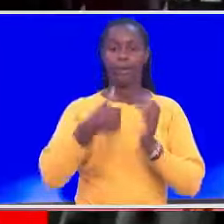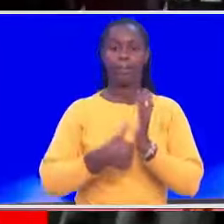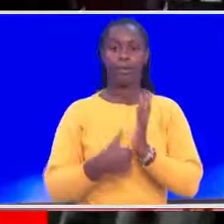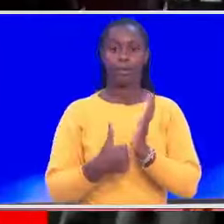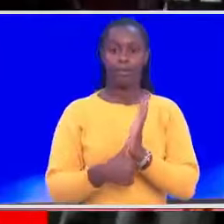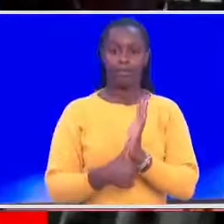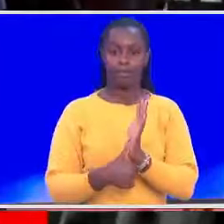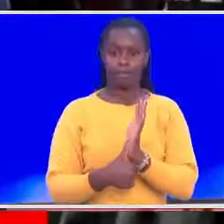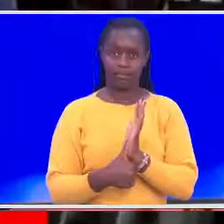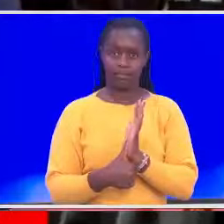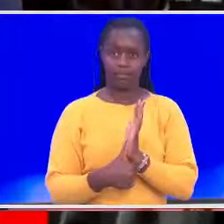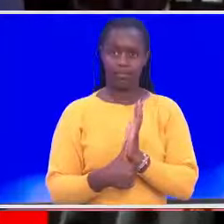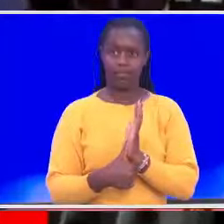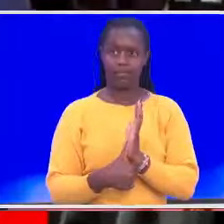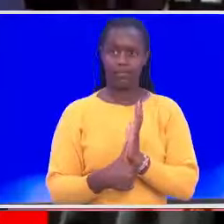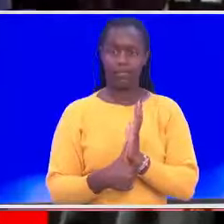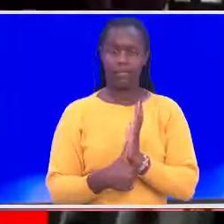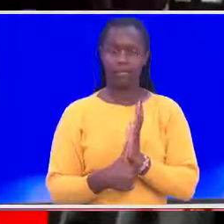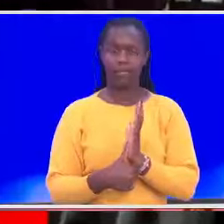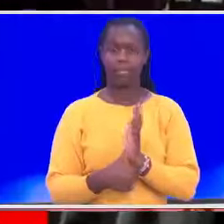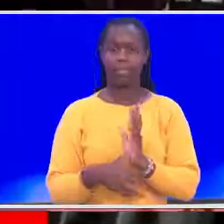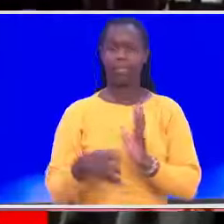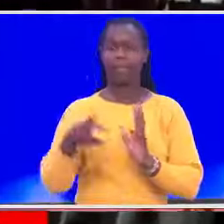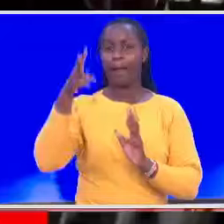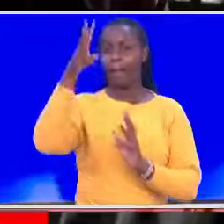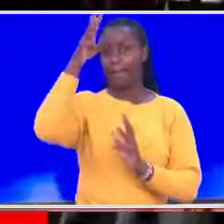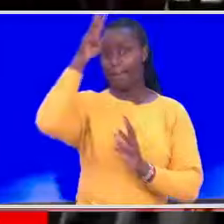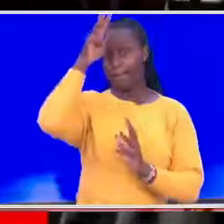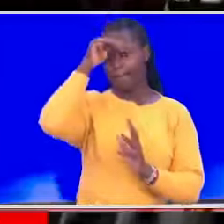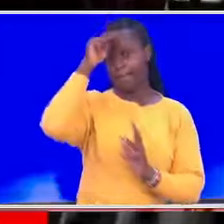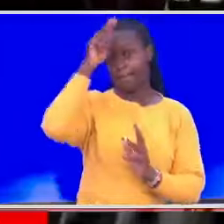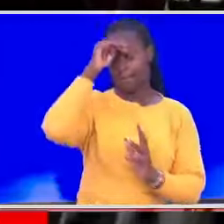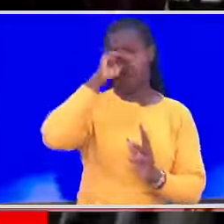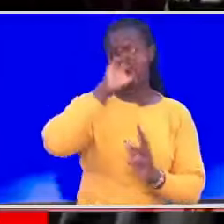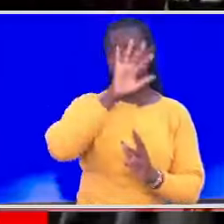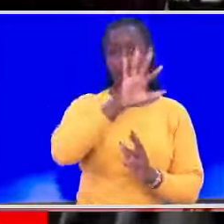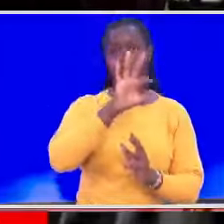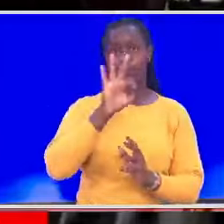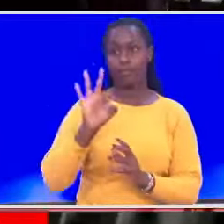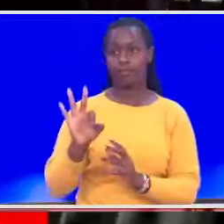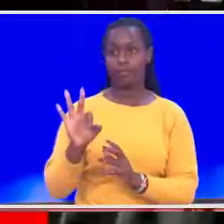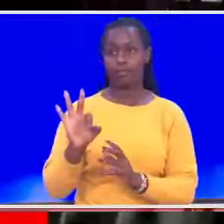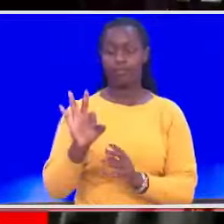And Matthew 5:3, Beatitudes of Jesus,